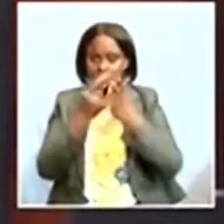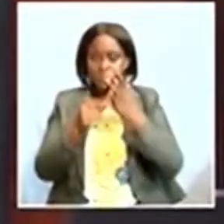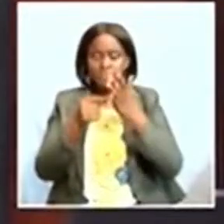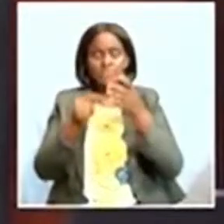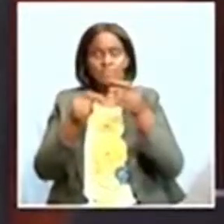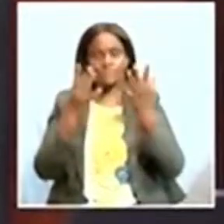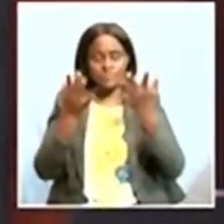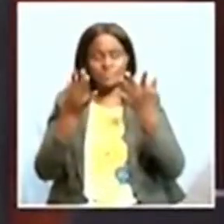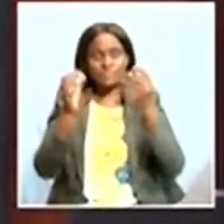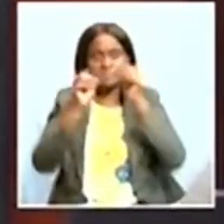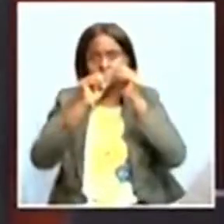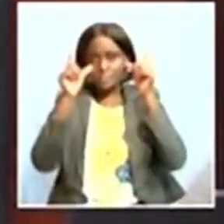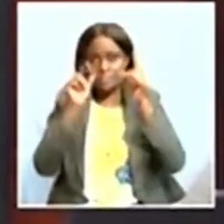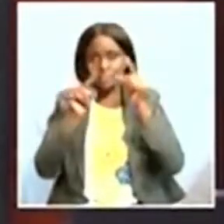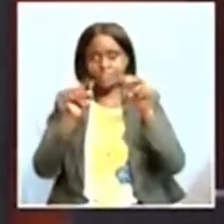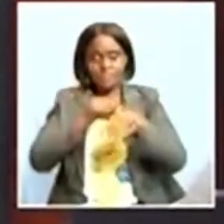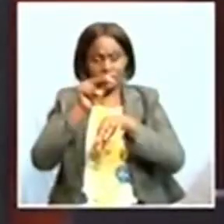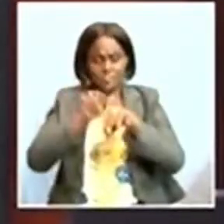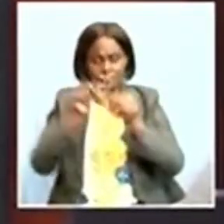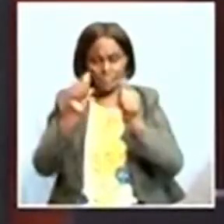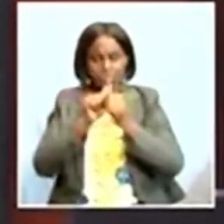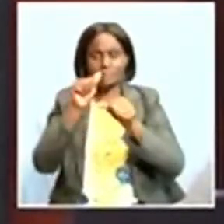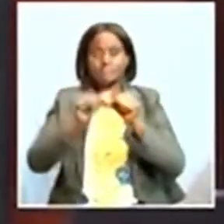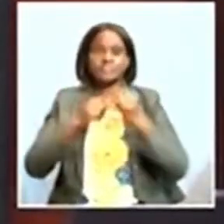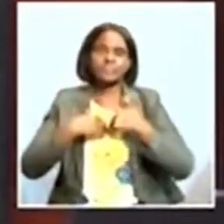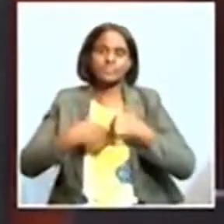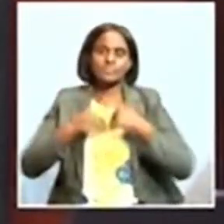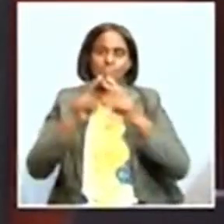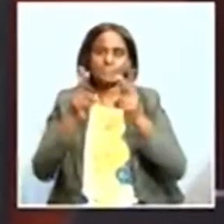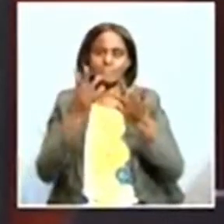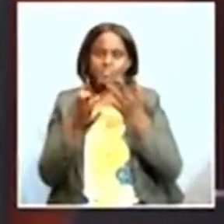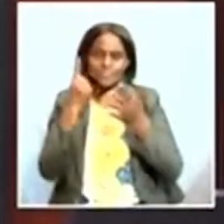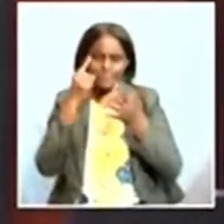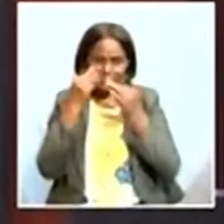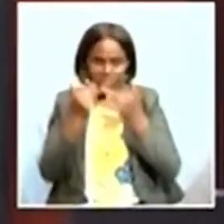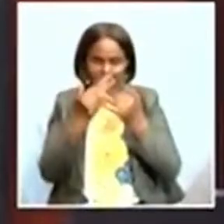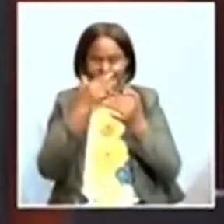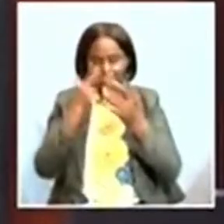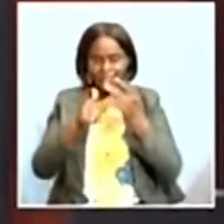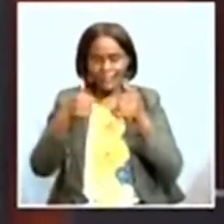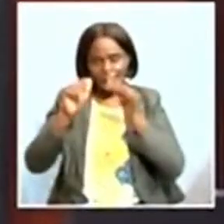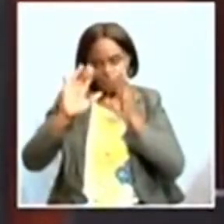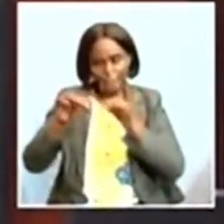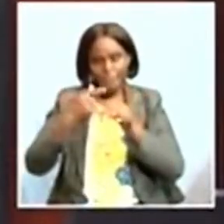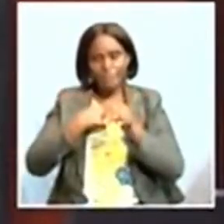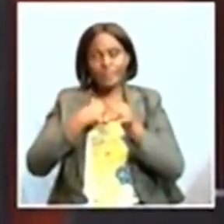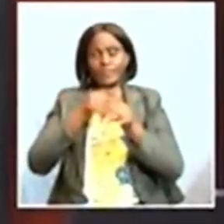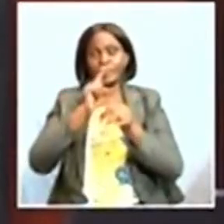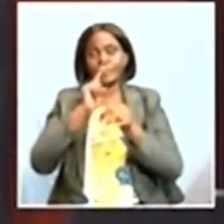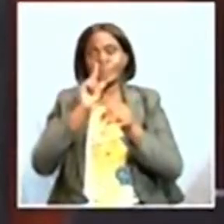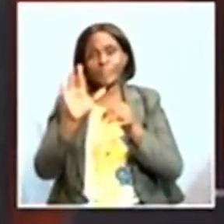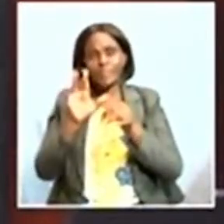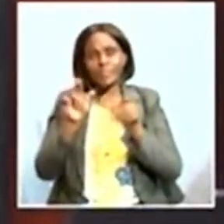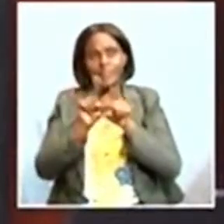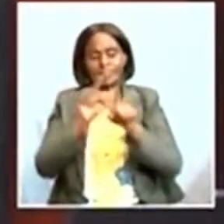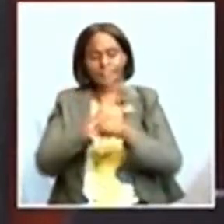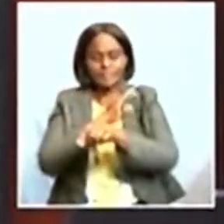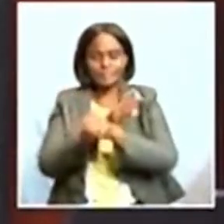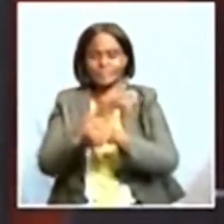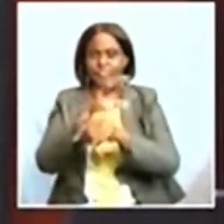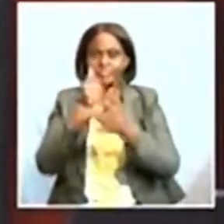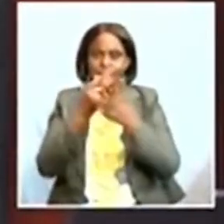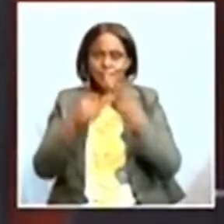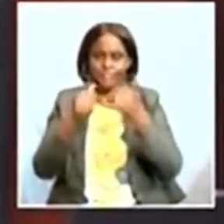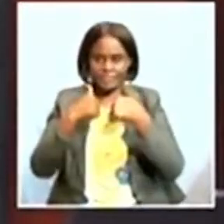alarm the nation and everybody. So maybe for now, let's leave it. I'm sure the powers that